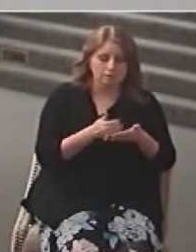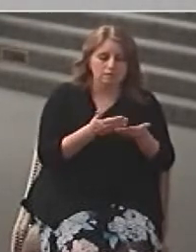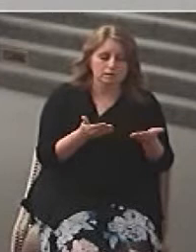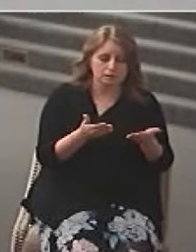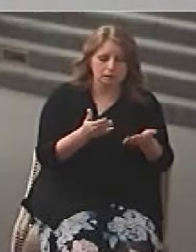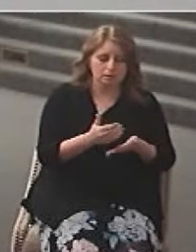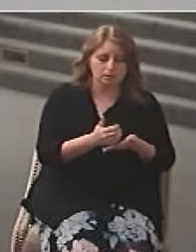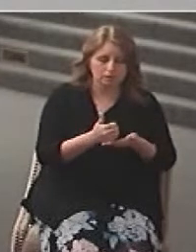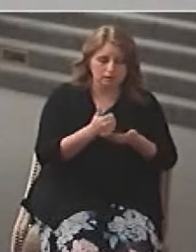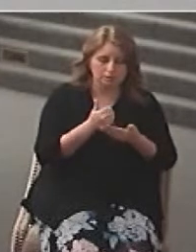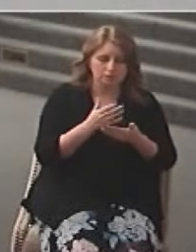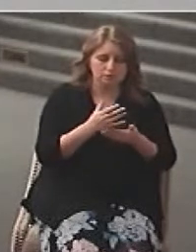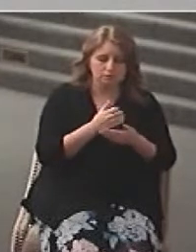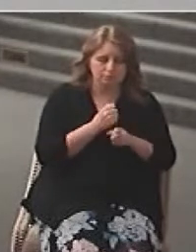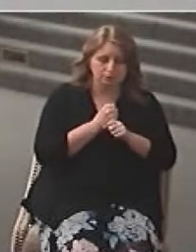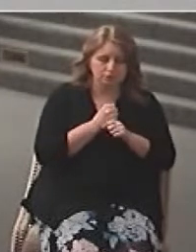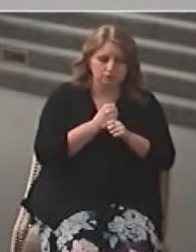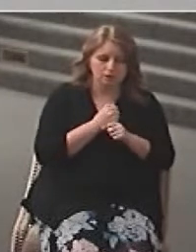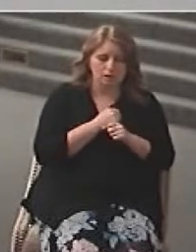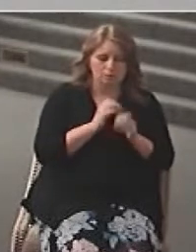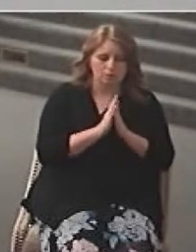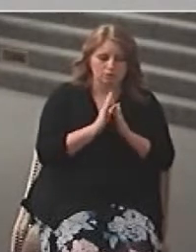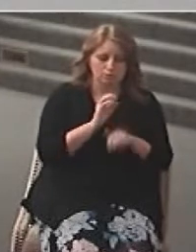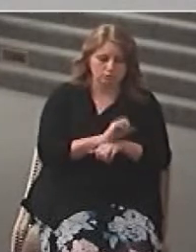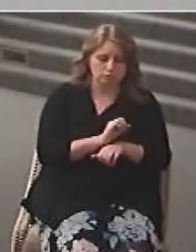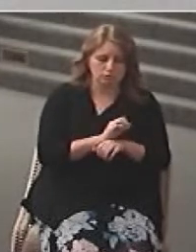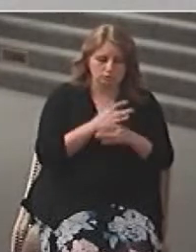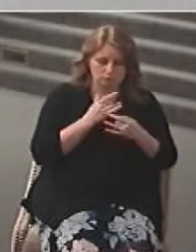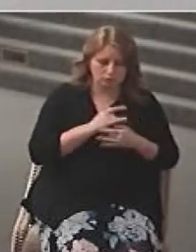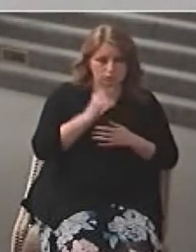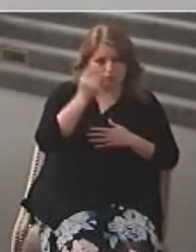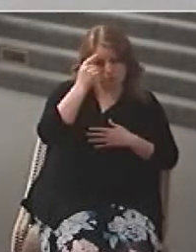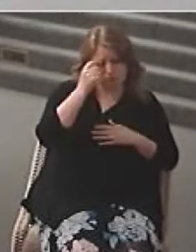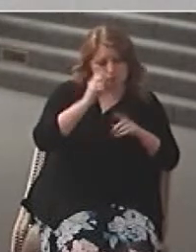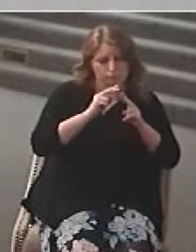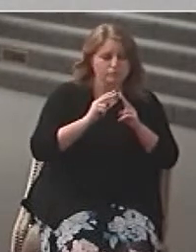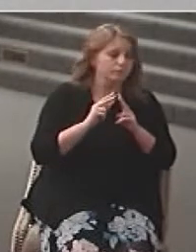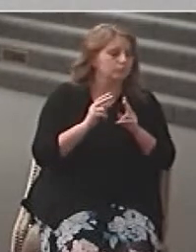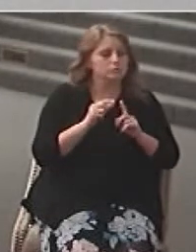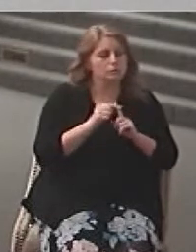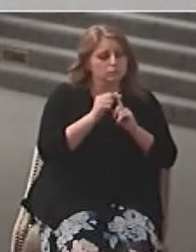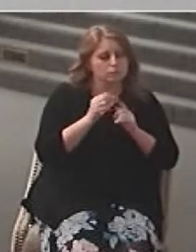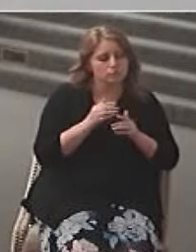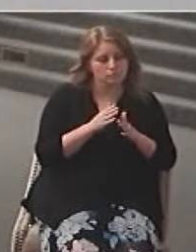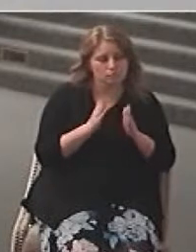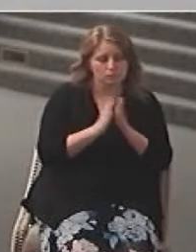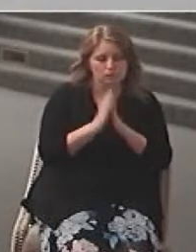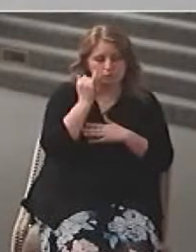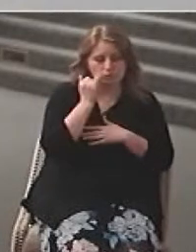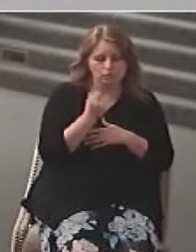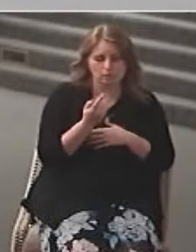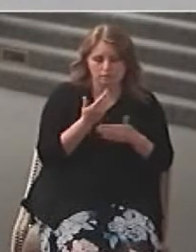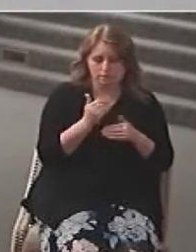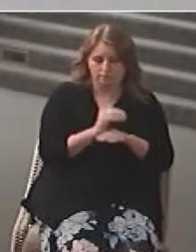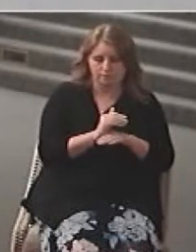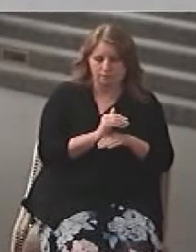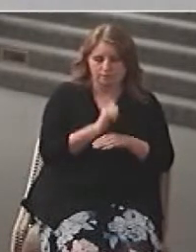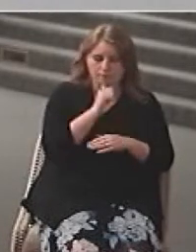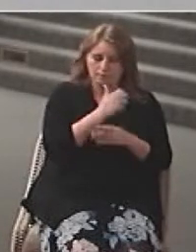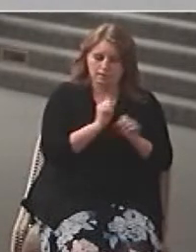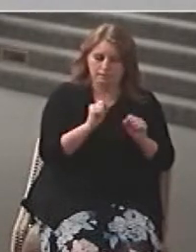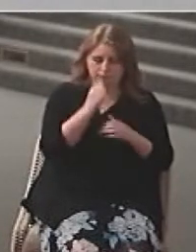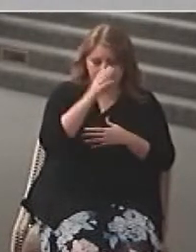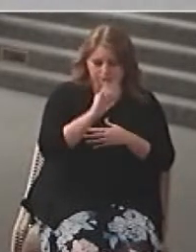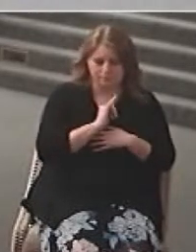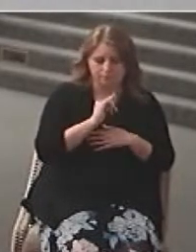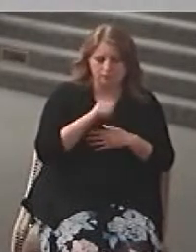hold of it. And I pray that You do a work on our hearts and our minds in a special way. And Lord, I pray that if there's one here this evening that's not saved,